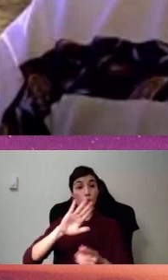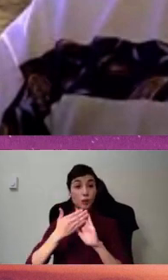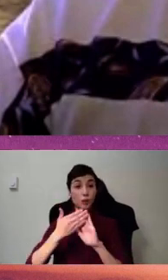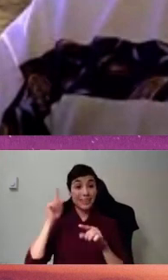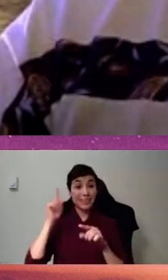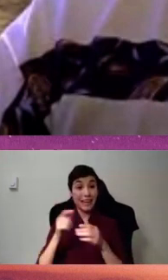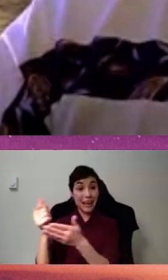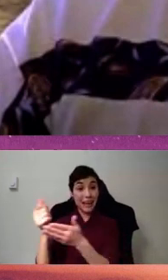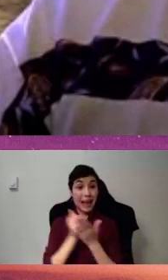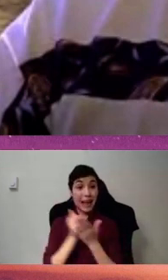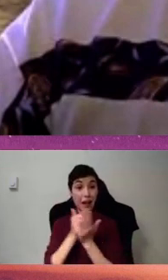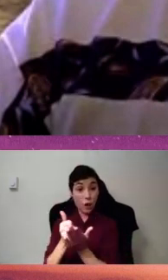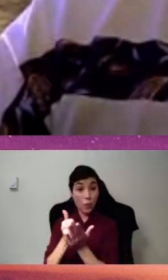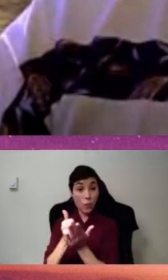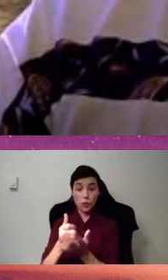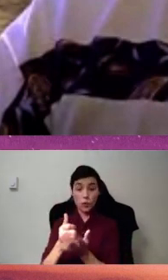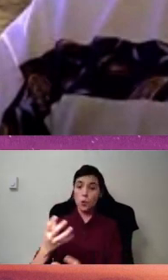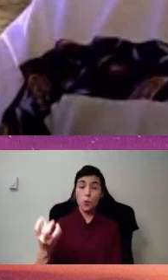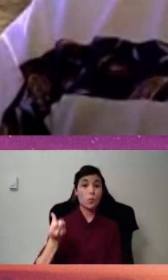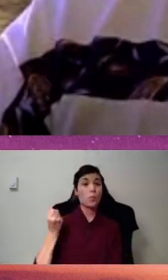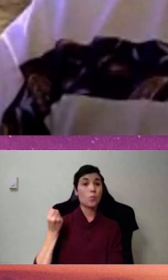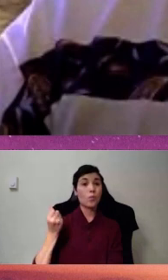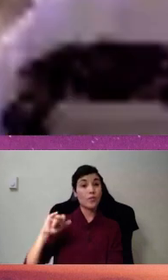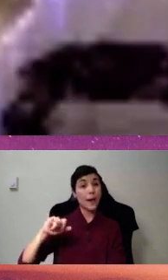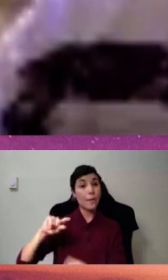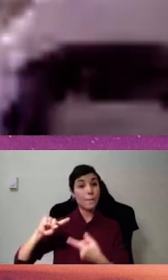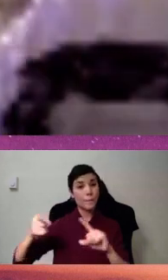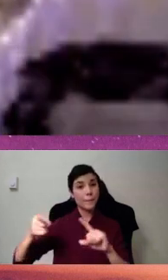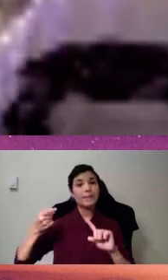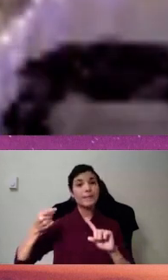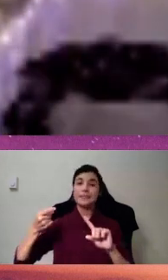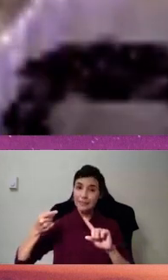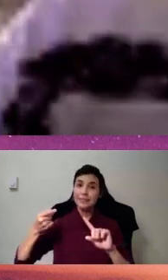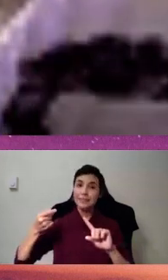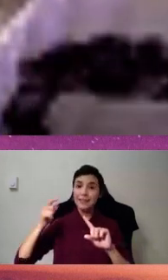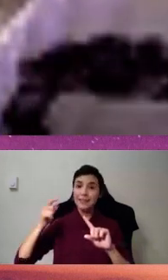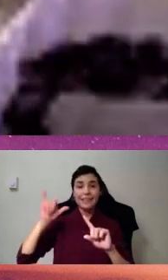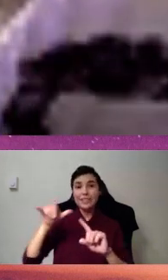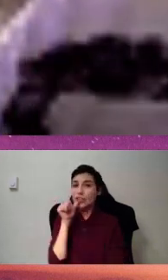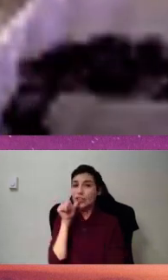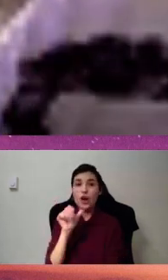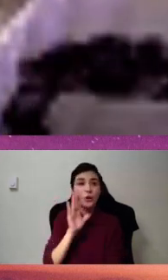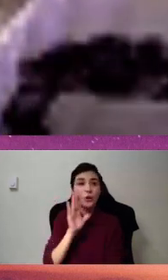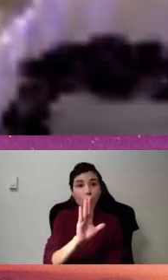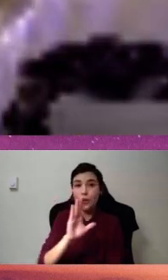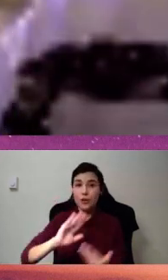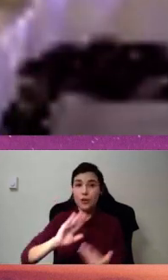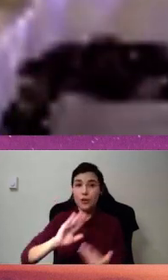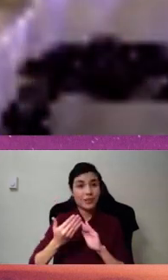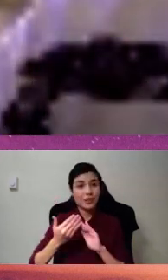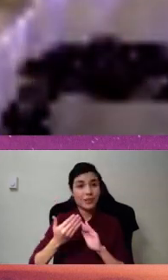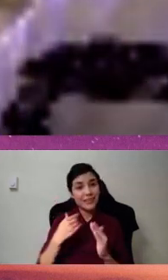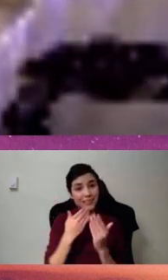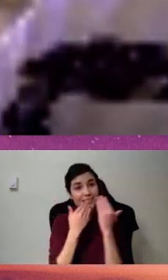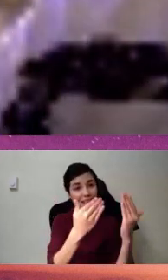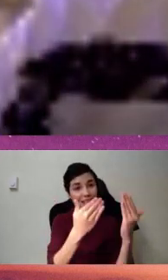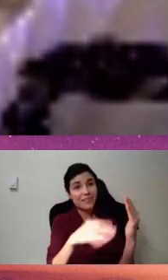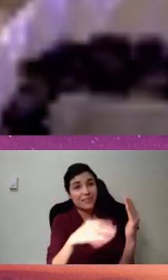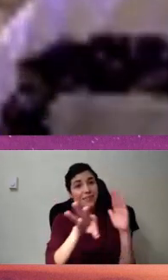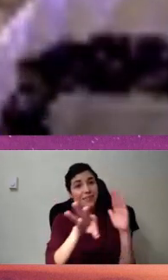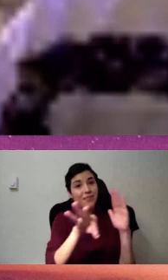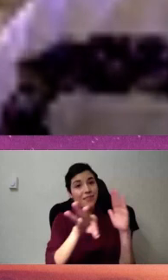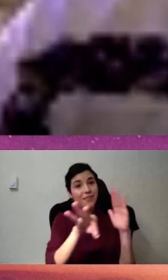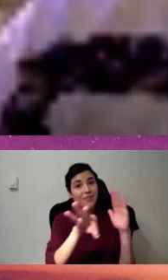people. I suggest finding other people. I suggest finding other people and going where spirit guides your heart to